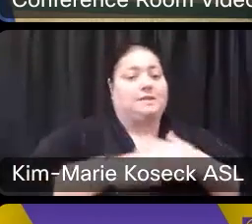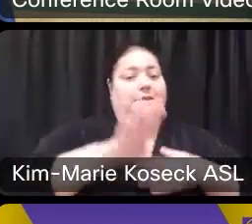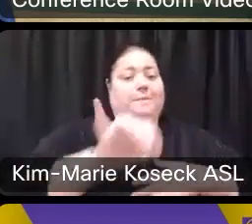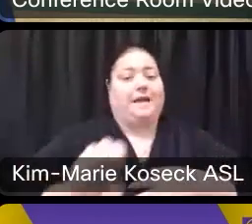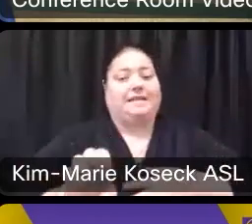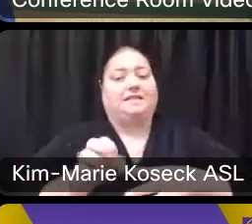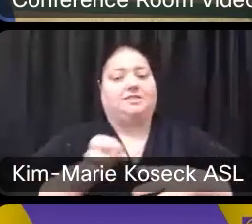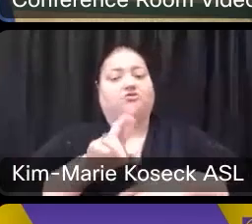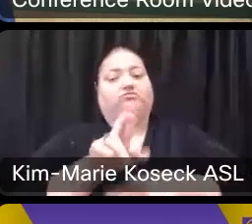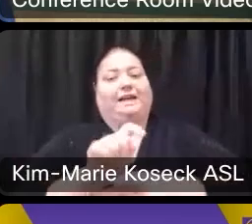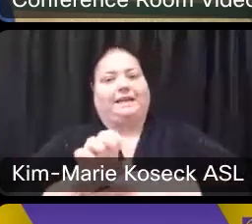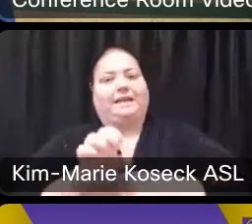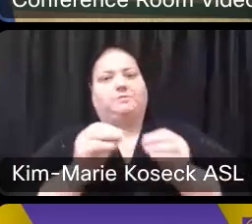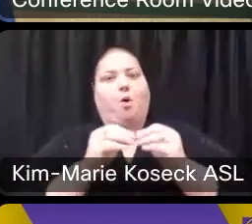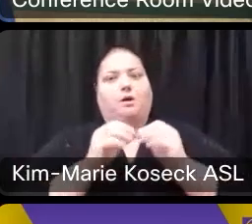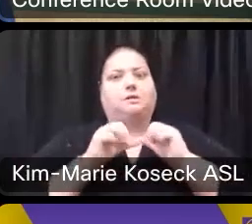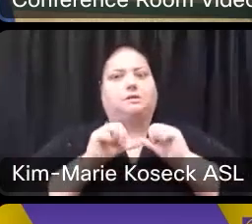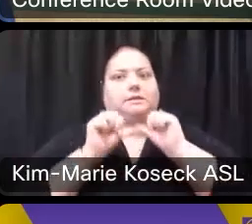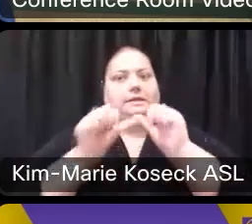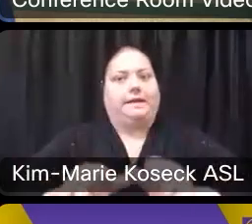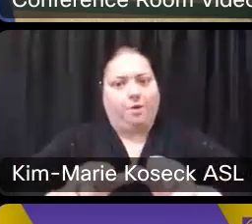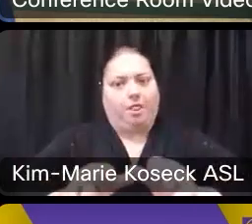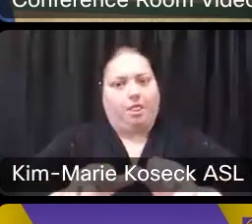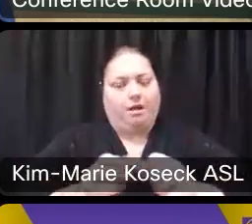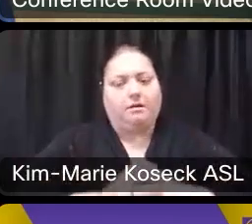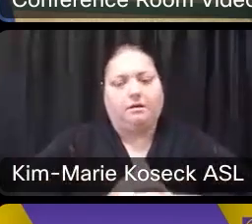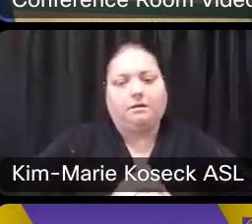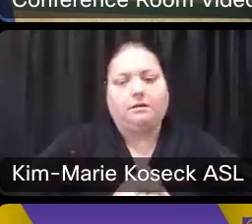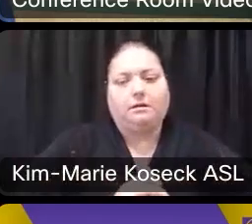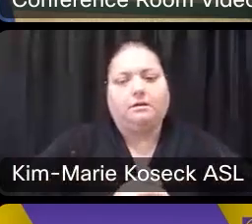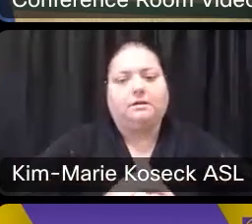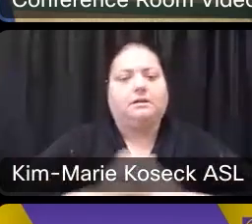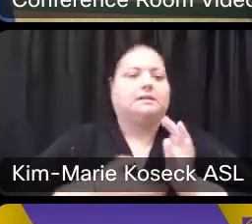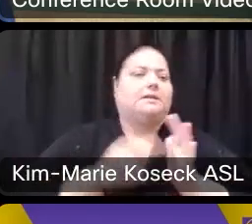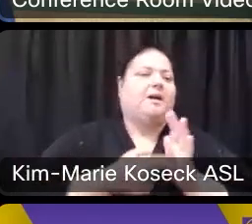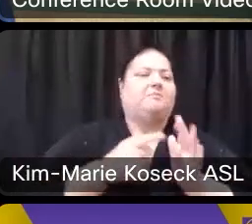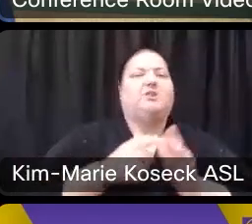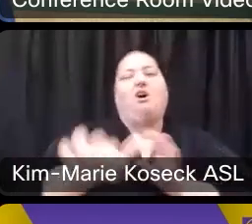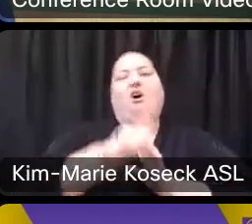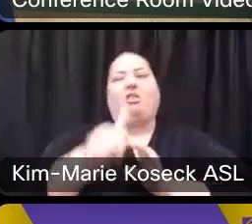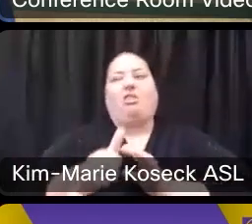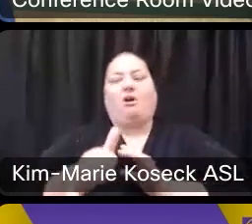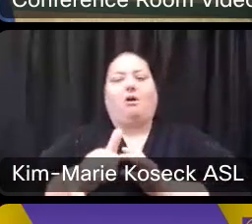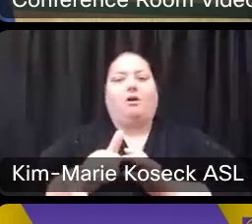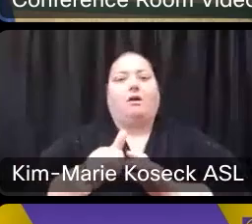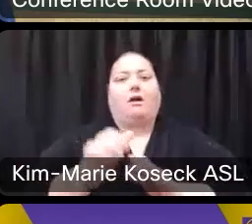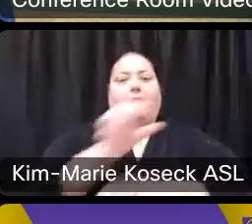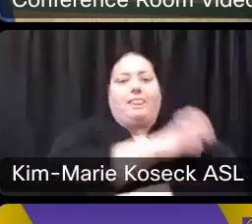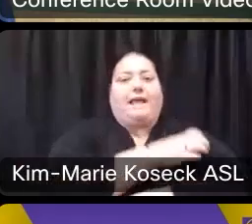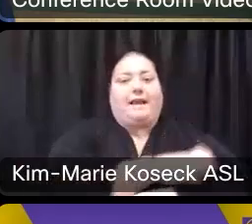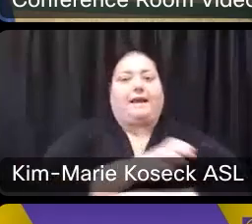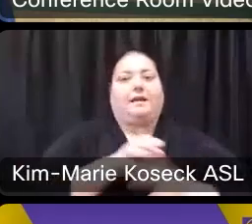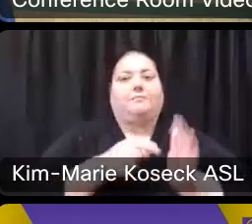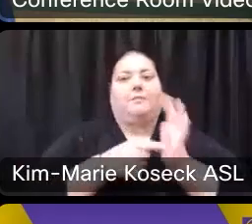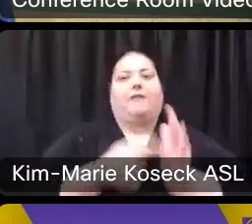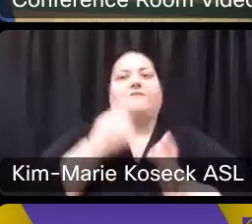which makes them more sustainable than sometimes other clinic models that rely on public funding